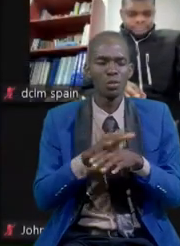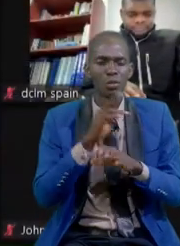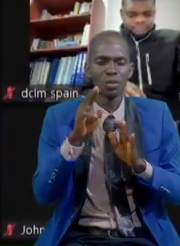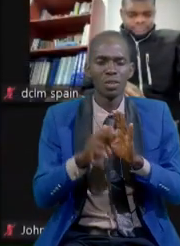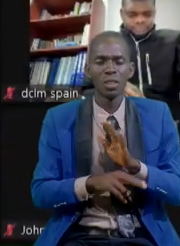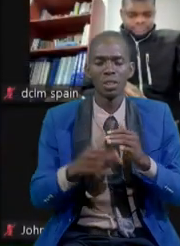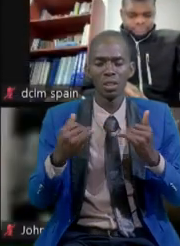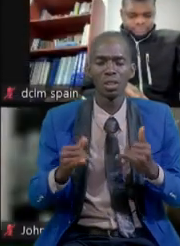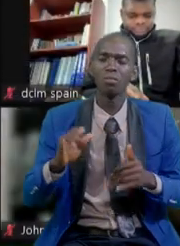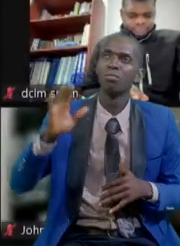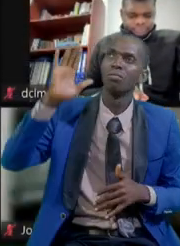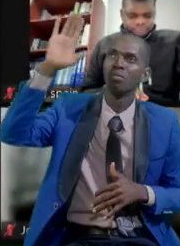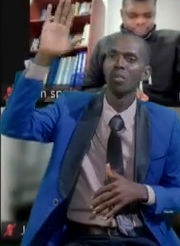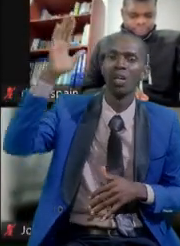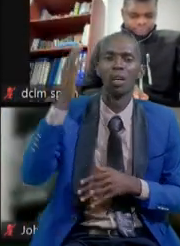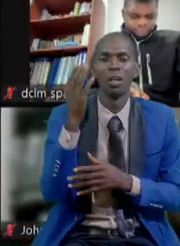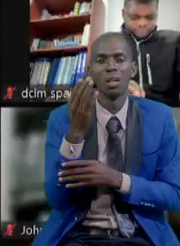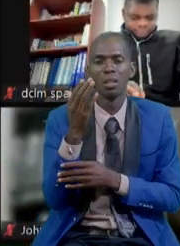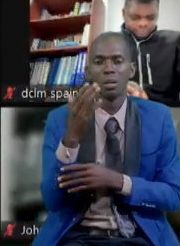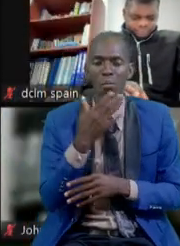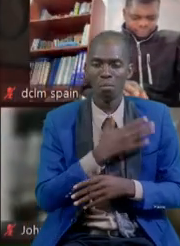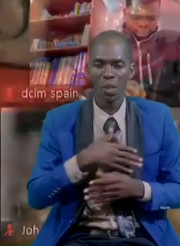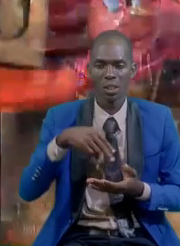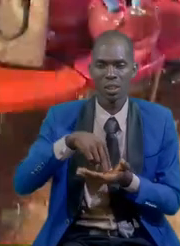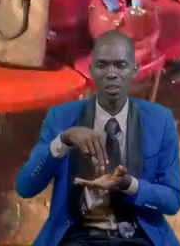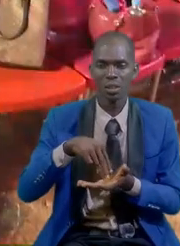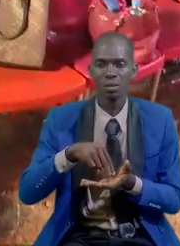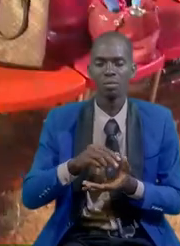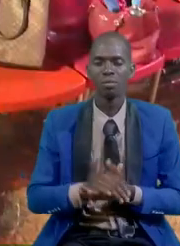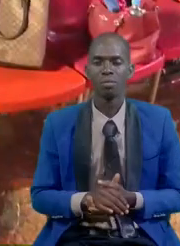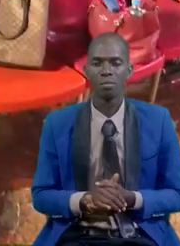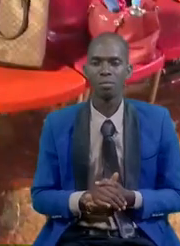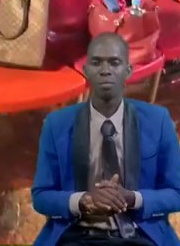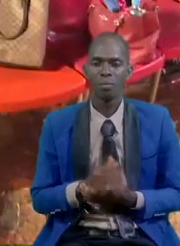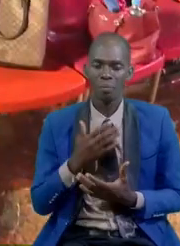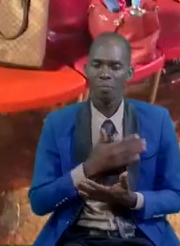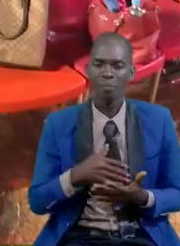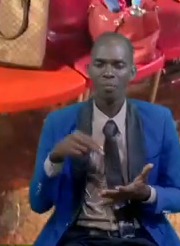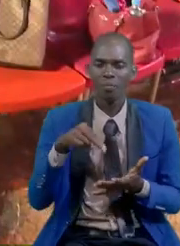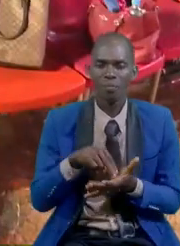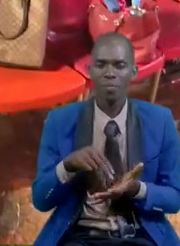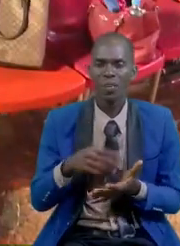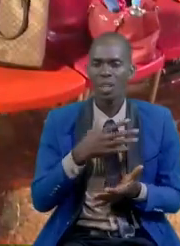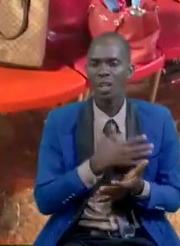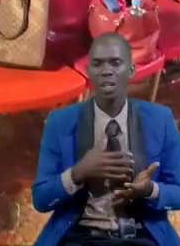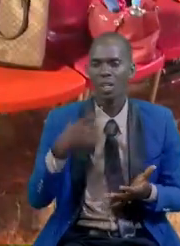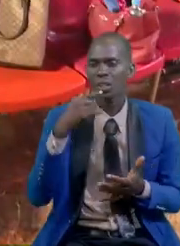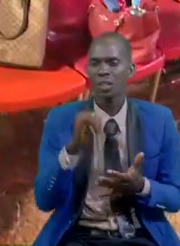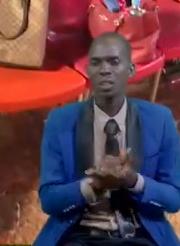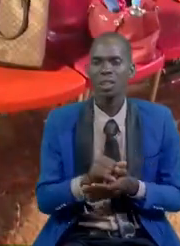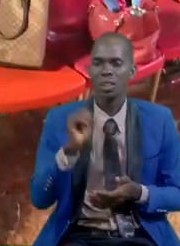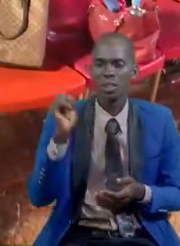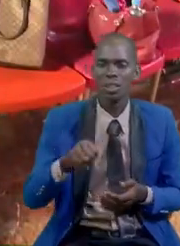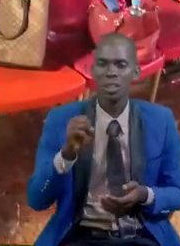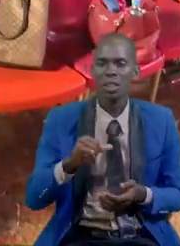hand. As you're raising up the hand, please stand up. Please stand up and say, yes, I am the man. I am the woman. The